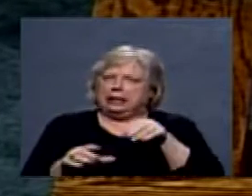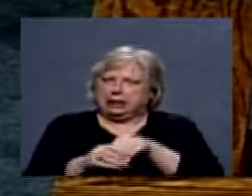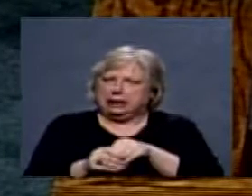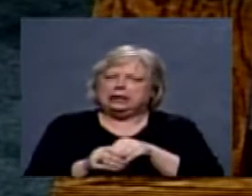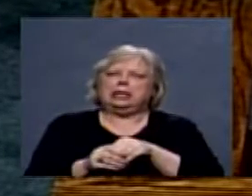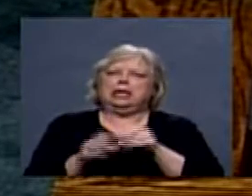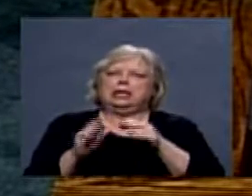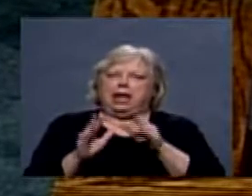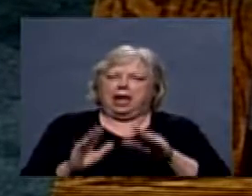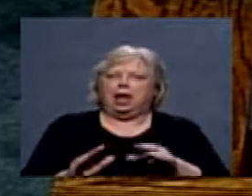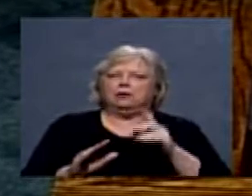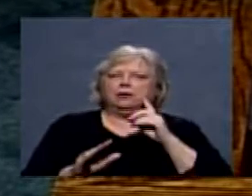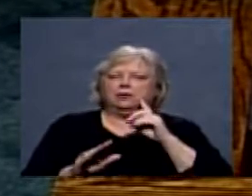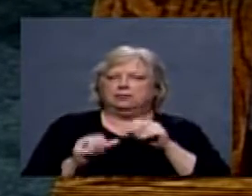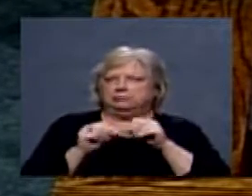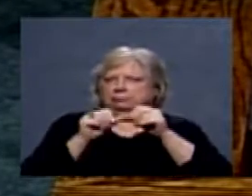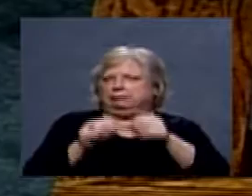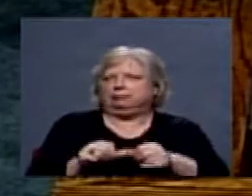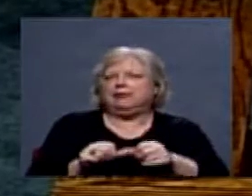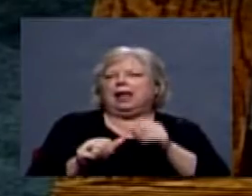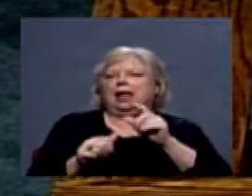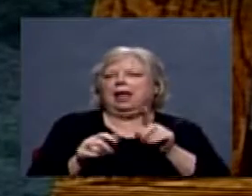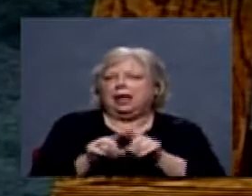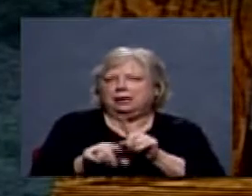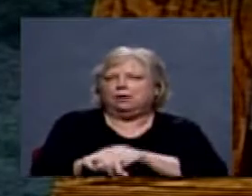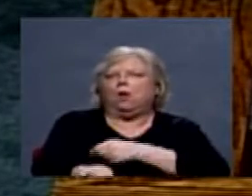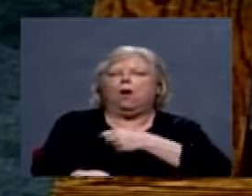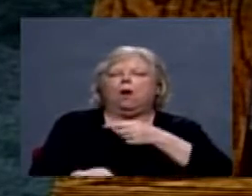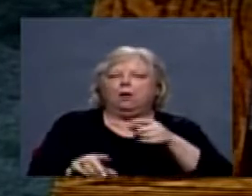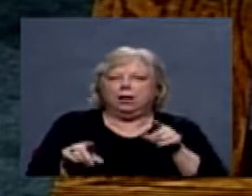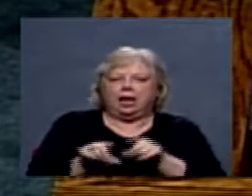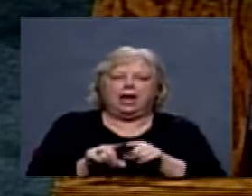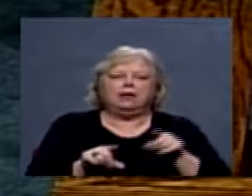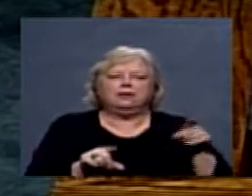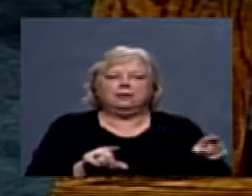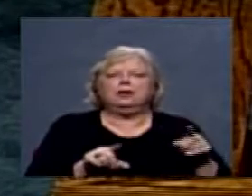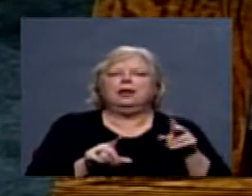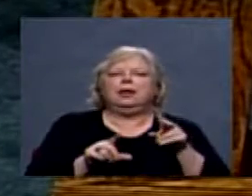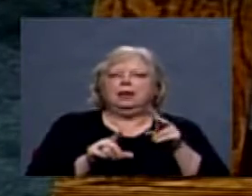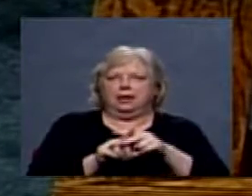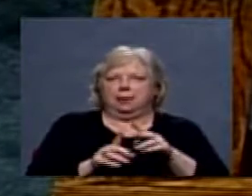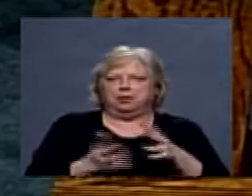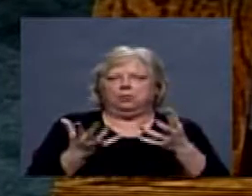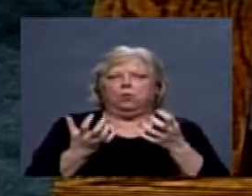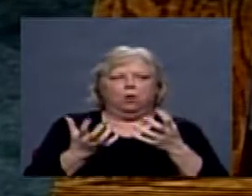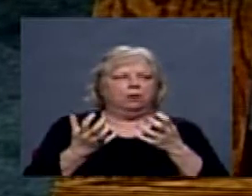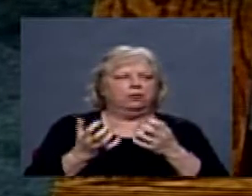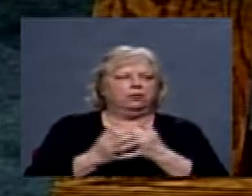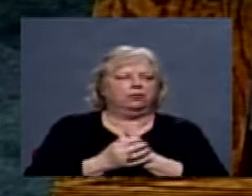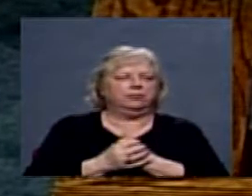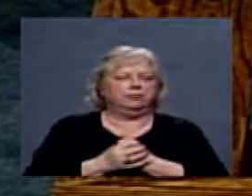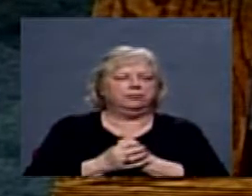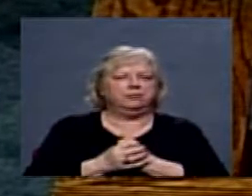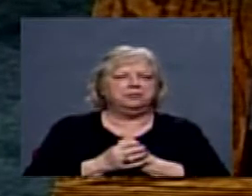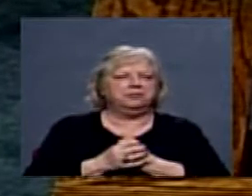would, or the quality. They're not given the quality that they're looking for the price that they're offering these rentals